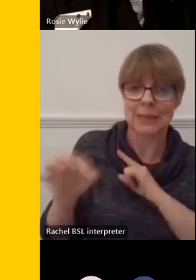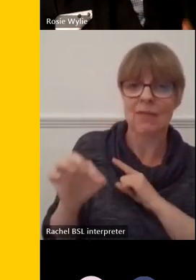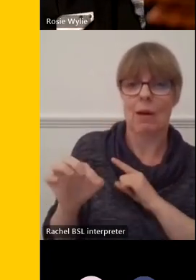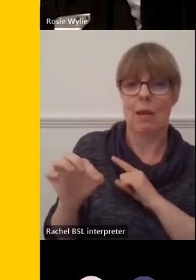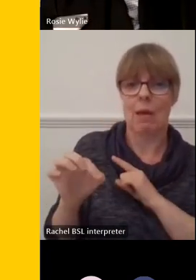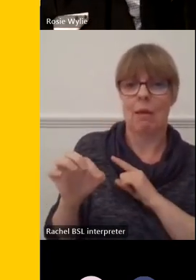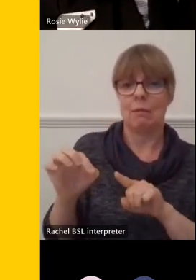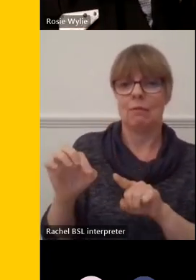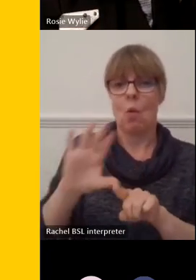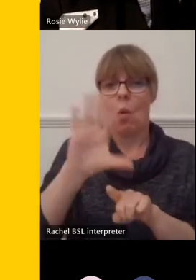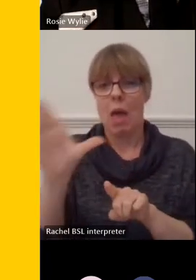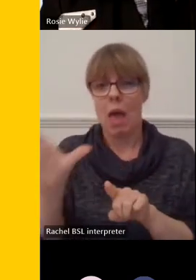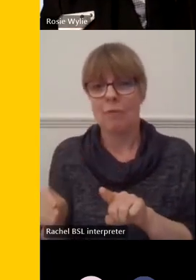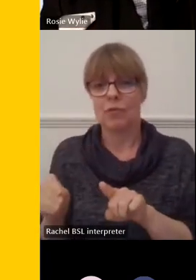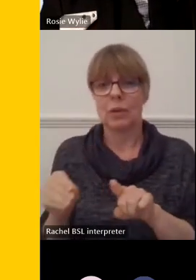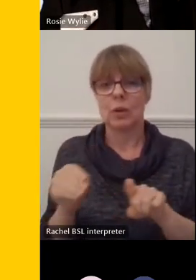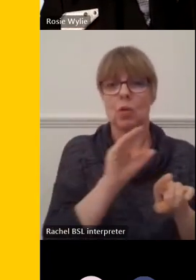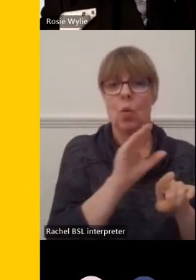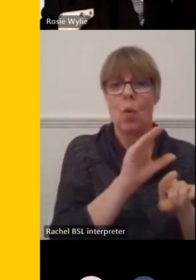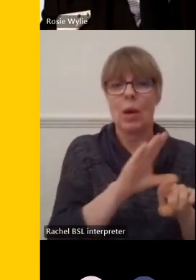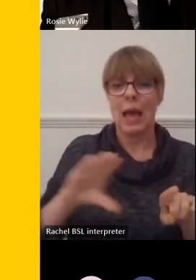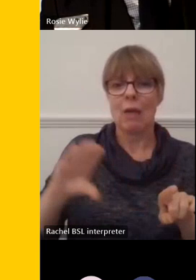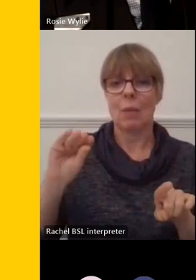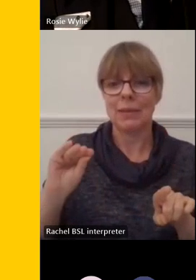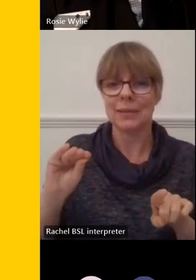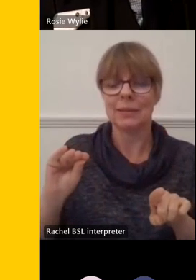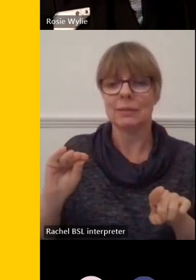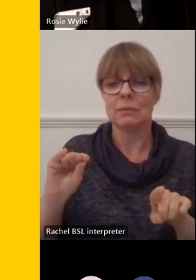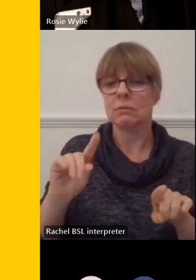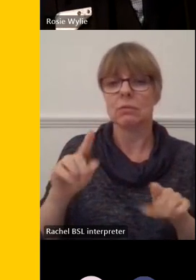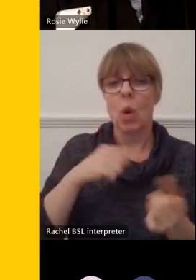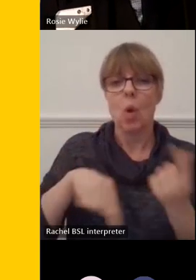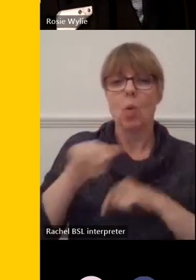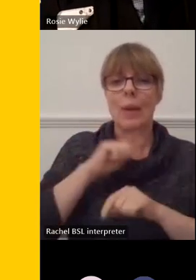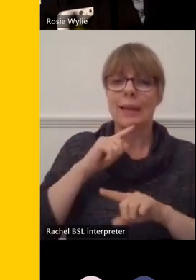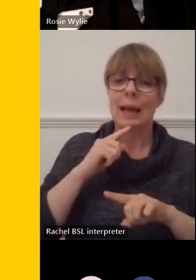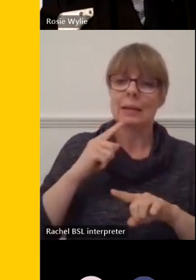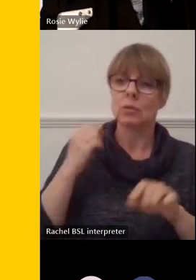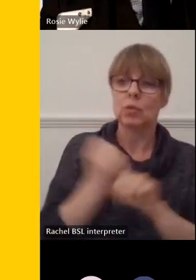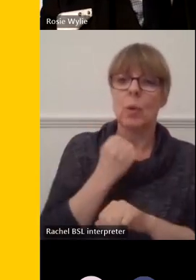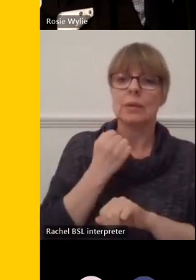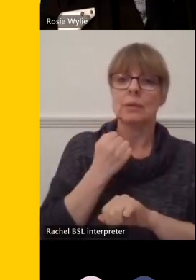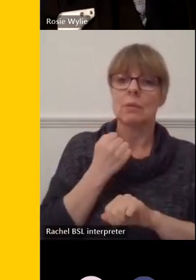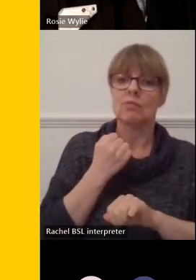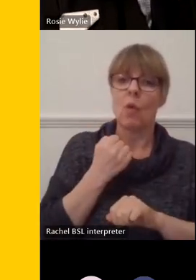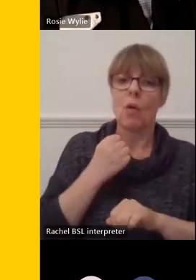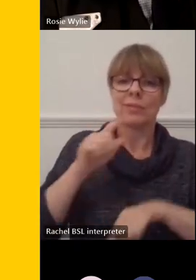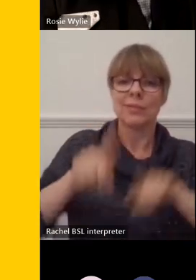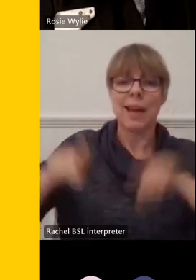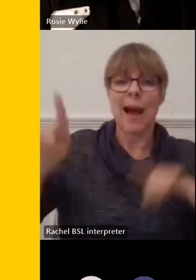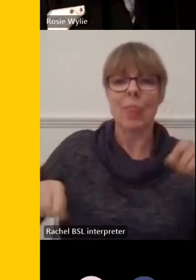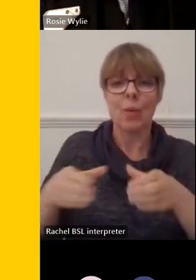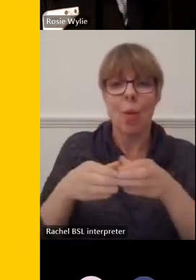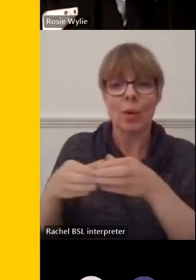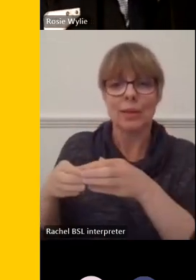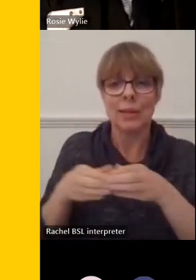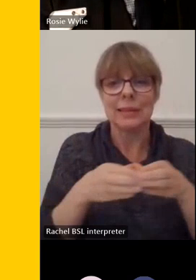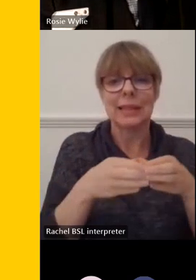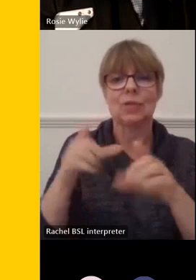also be replicated in different services, in different organizations. And it's opening up, because just imagine